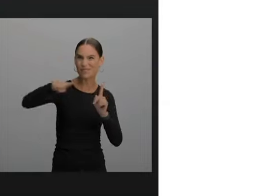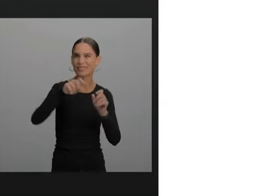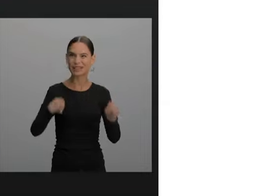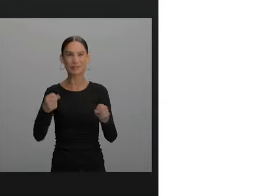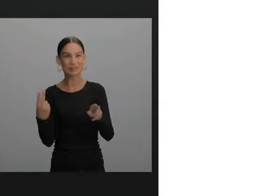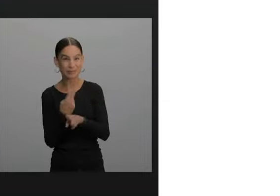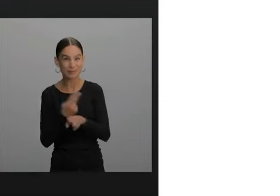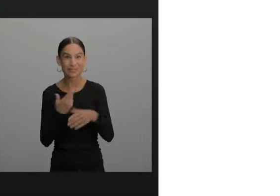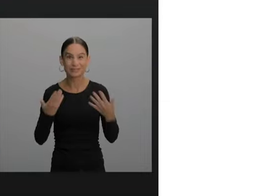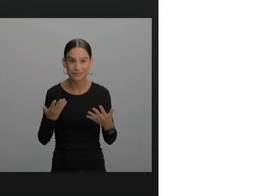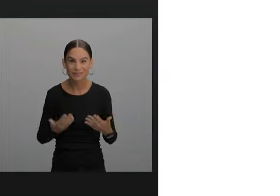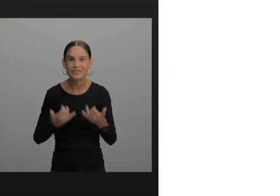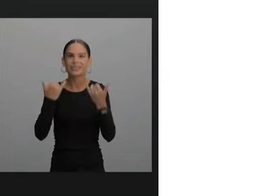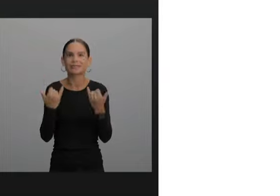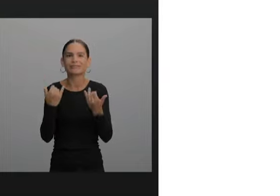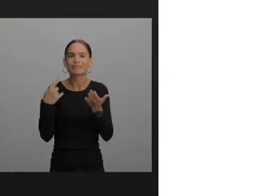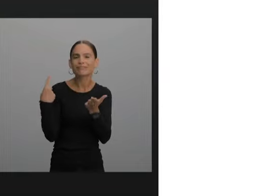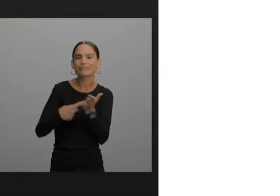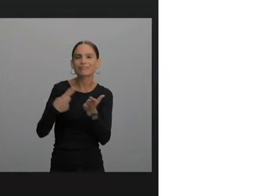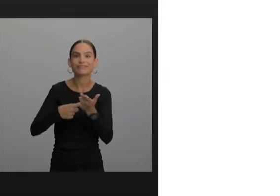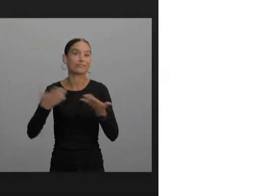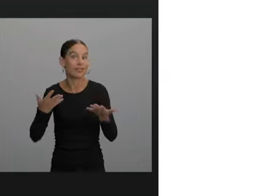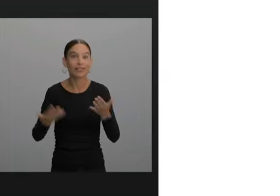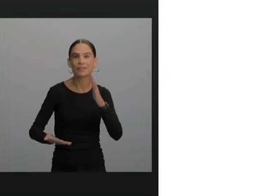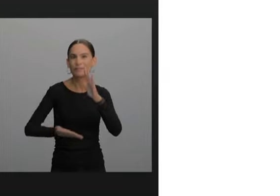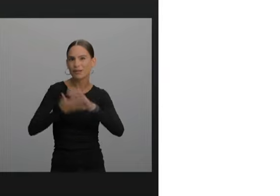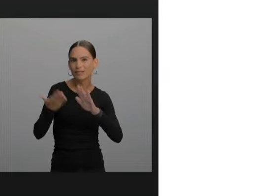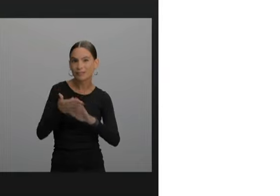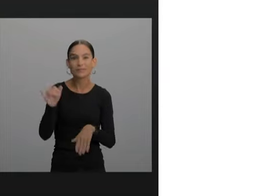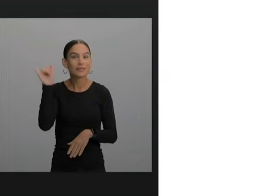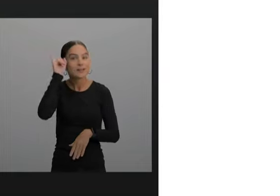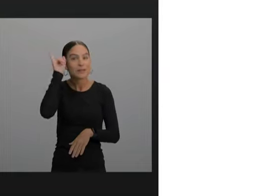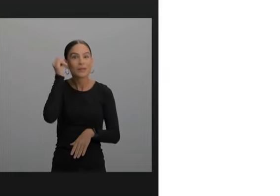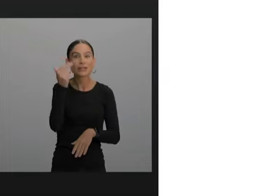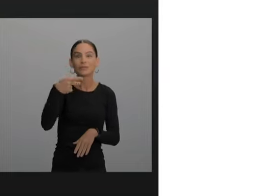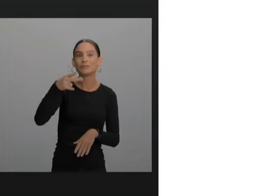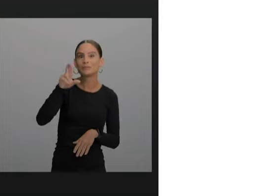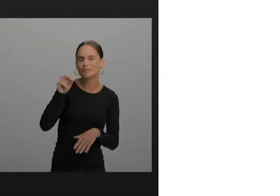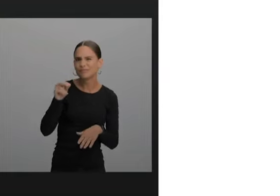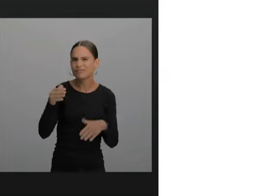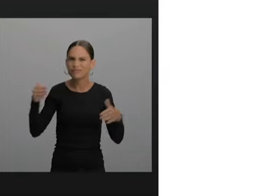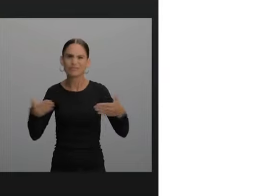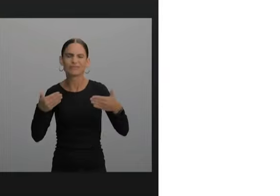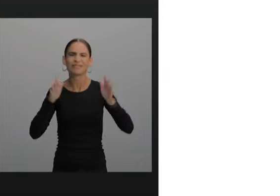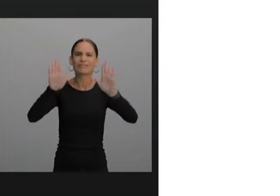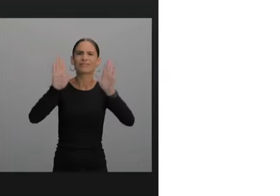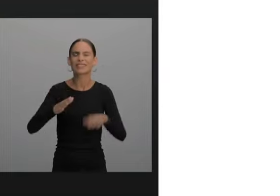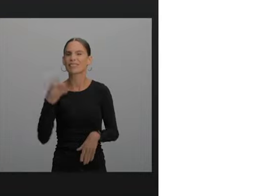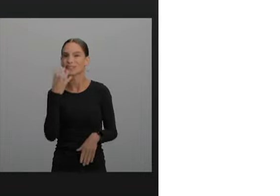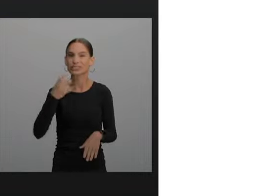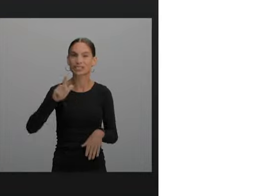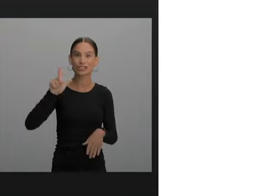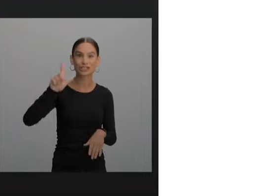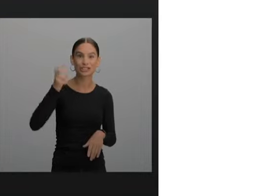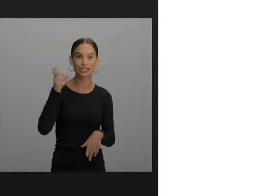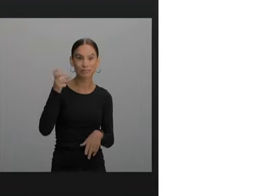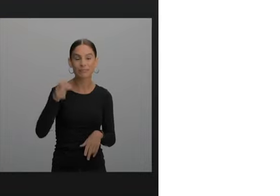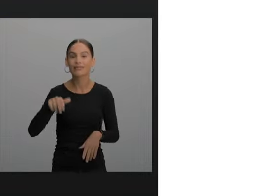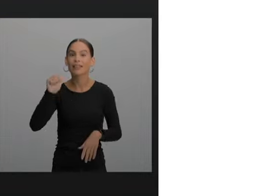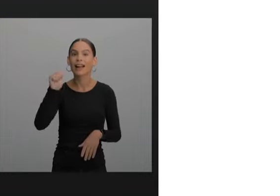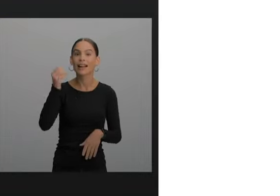Now, let's talk about performance. iPhone 13 Pro introduced an amazing chip, the A15 Bionic with